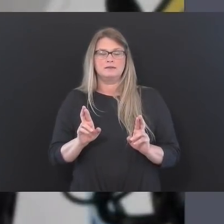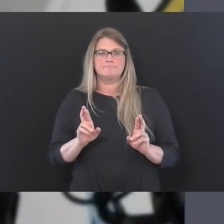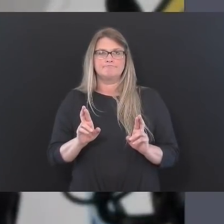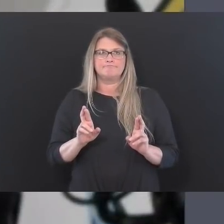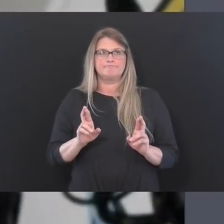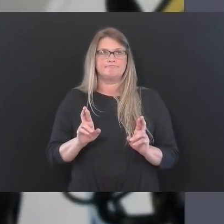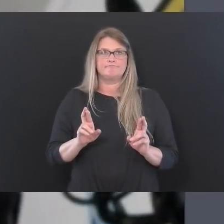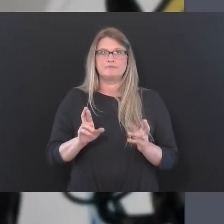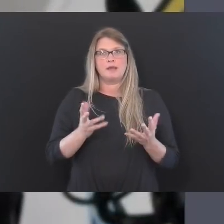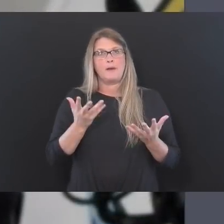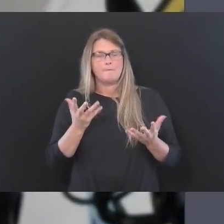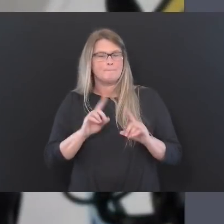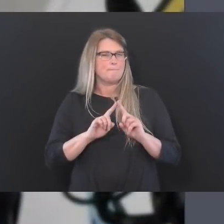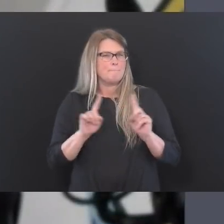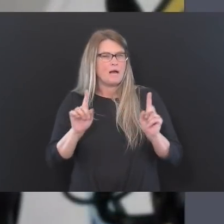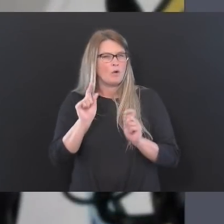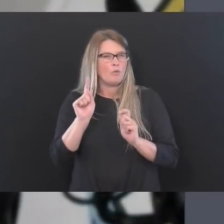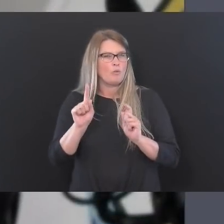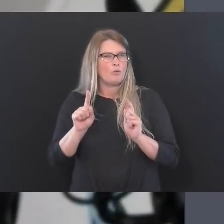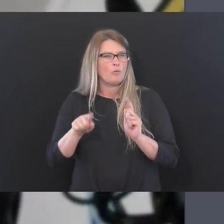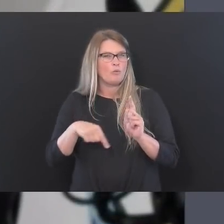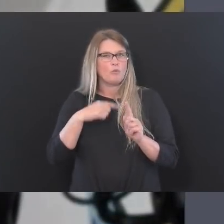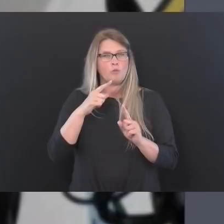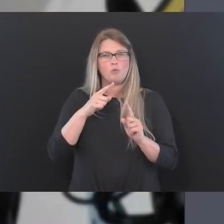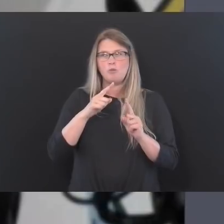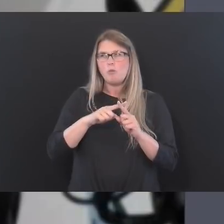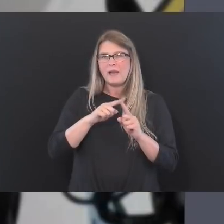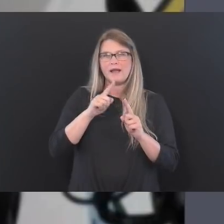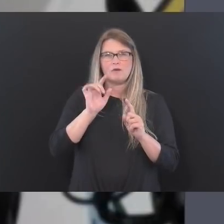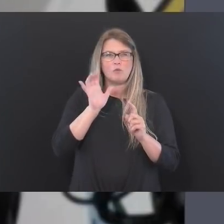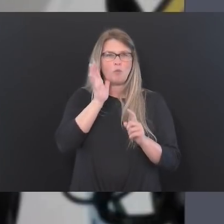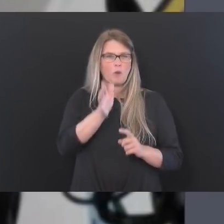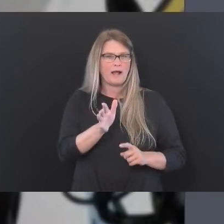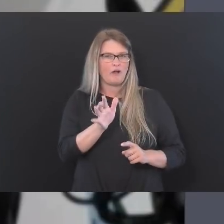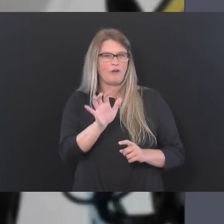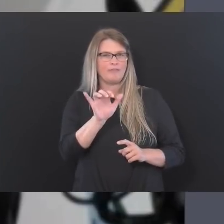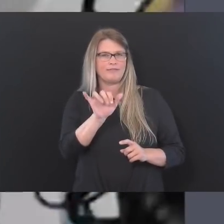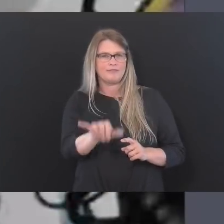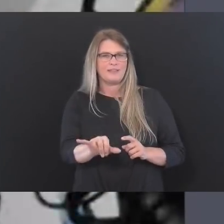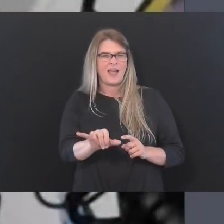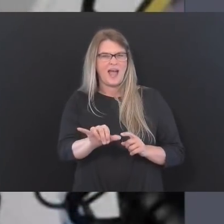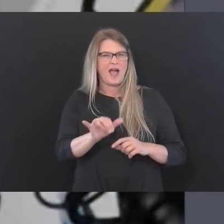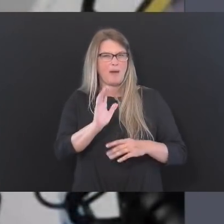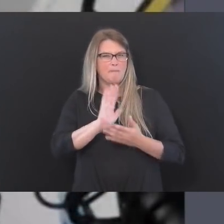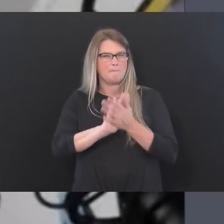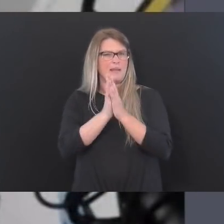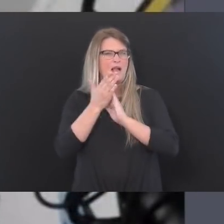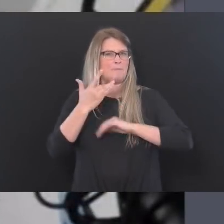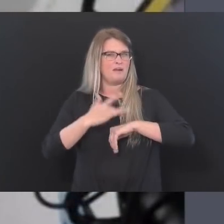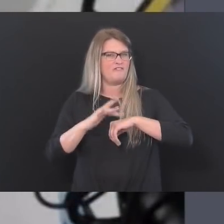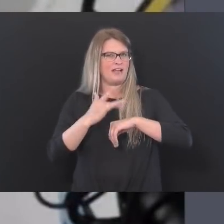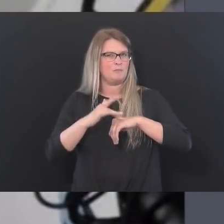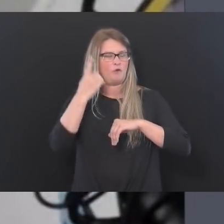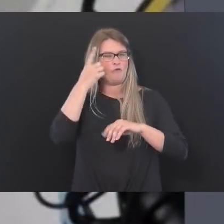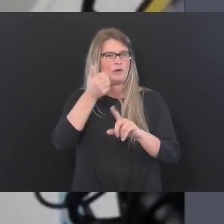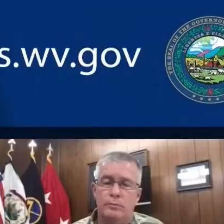landing page. But when exactly, do we have a timeline for when that's going to be made available for self-employed?